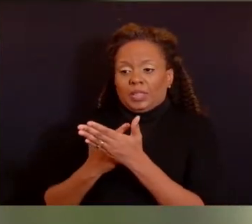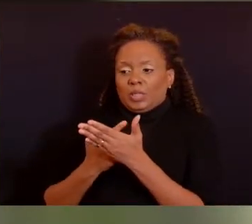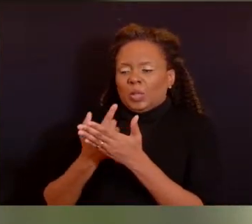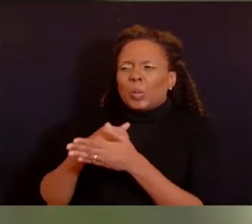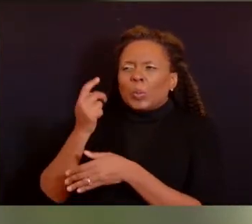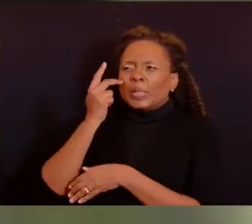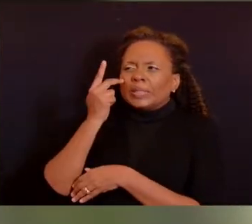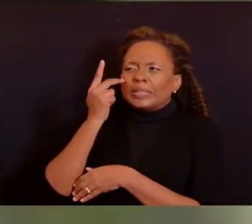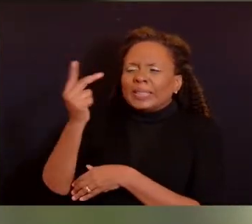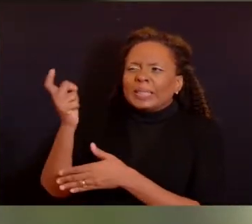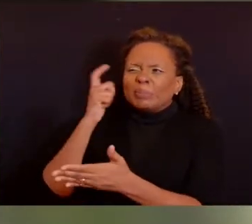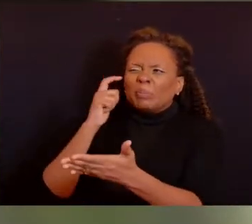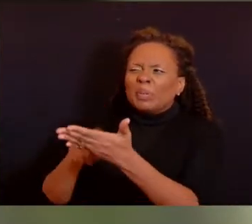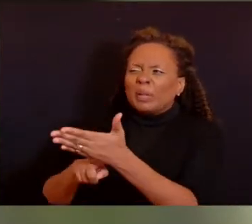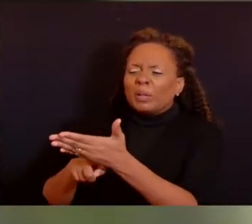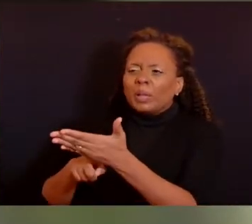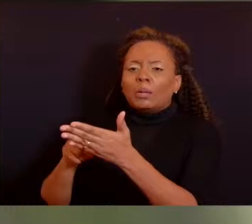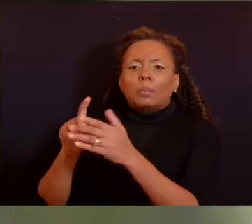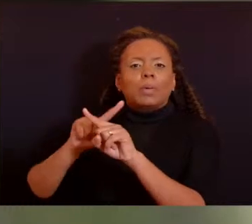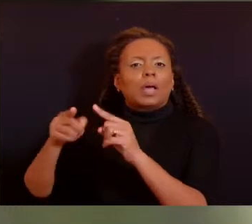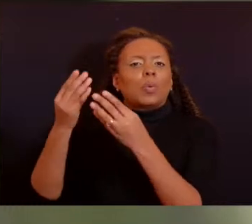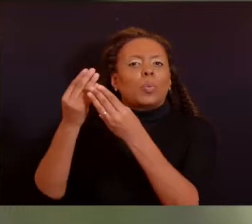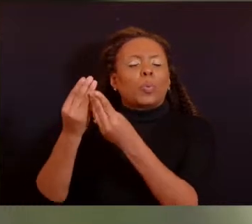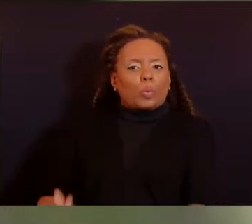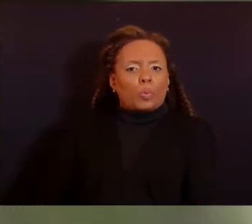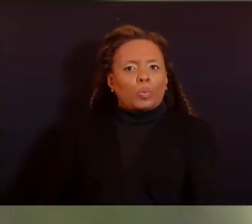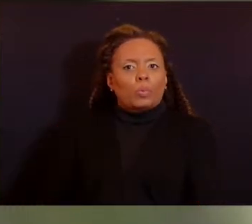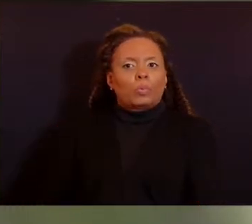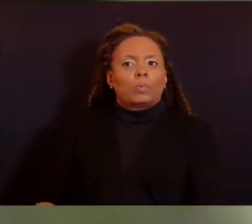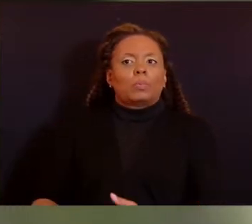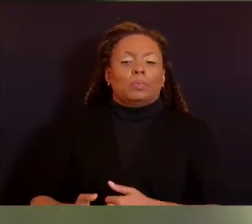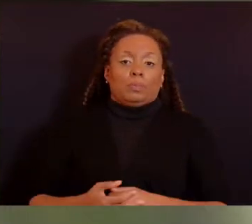quickly and they can disappear just as quick. And so